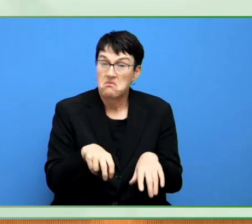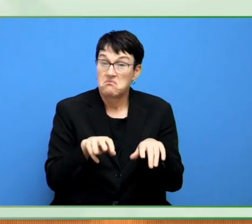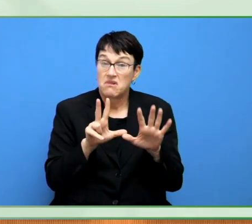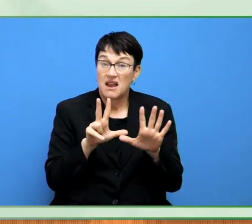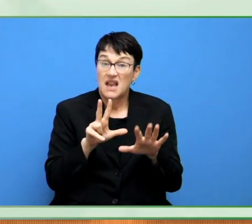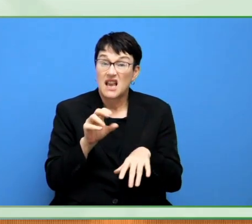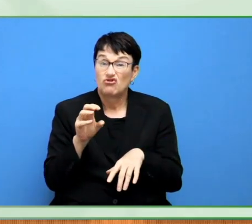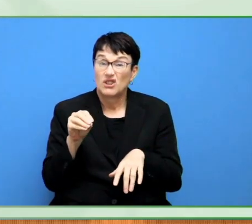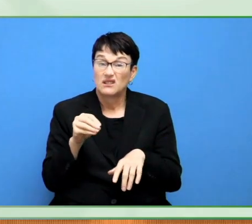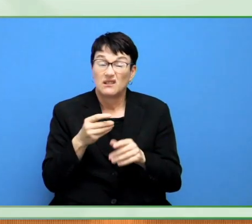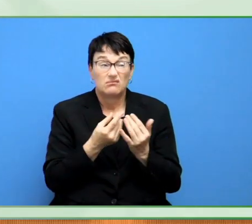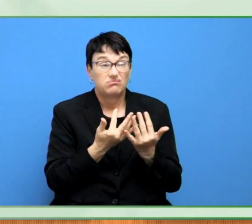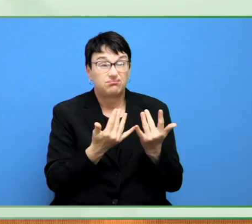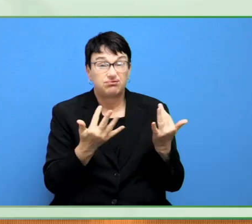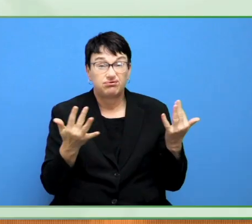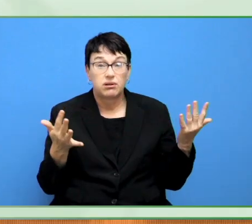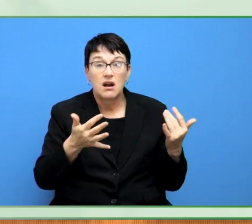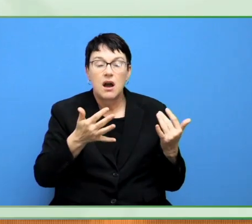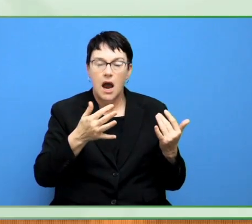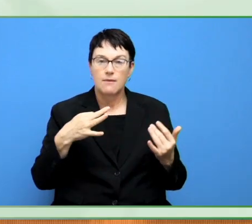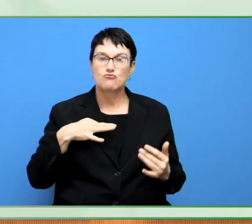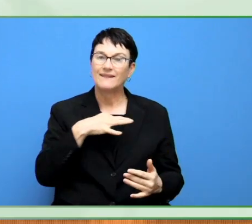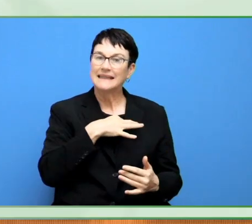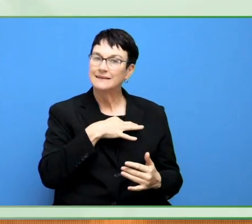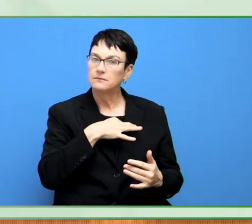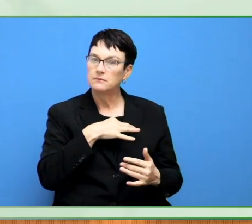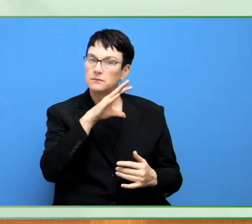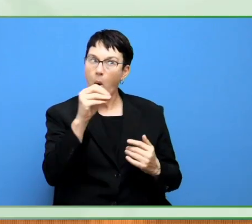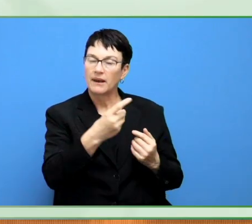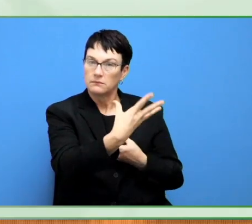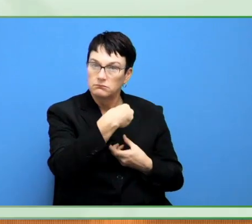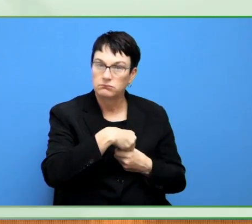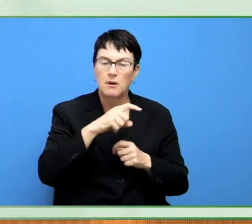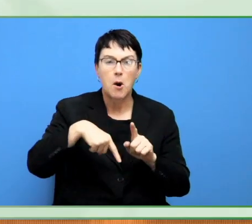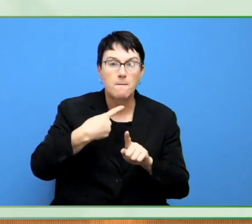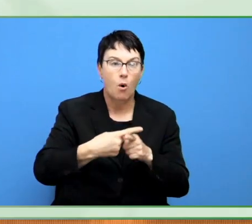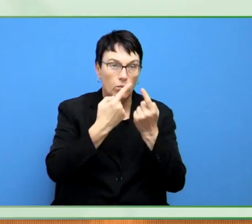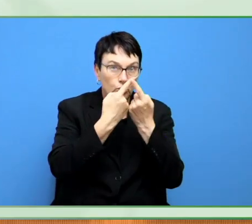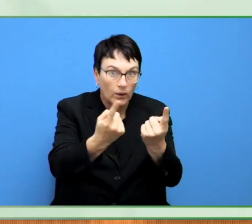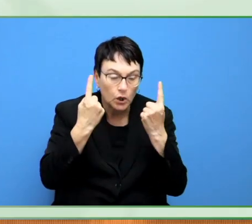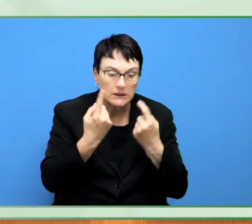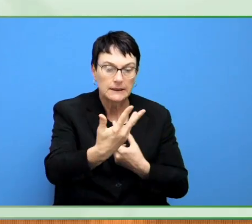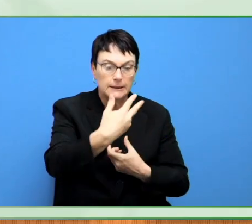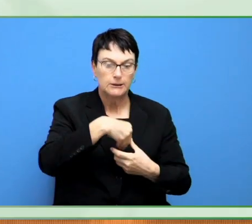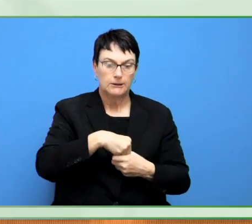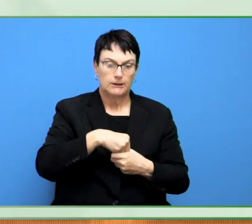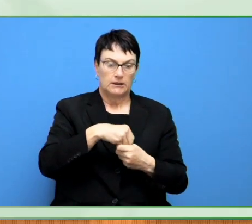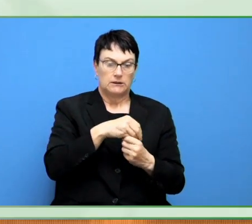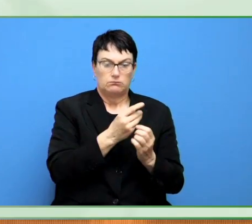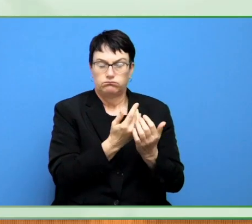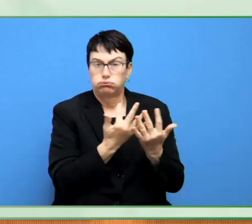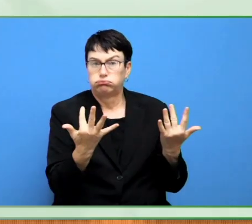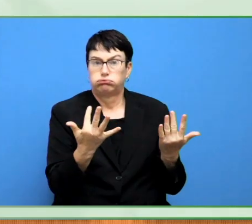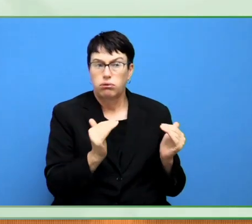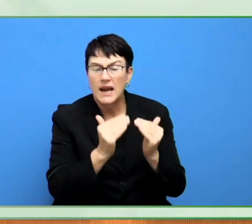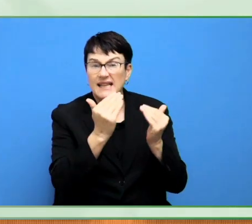academia and nonprofit organizations and so on. So this is the only United Nations agency